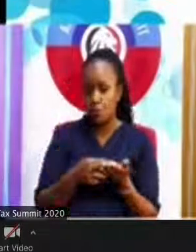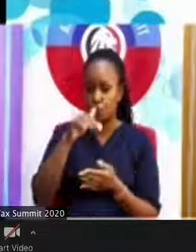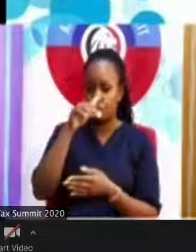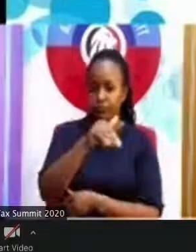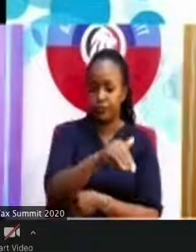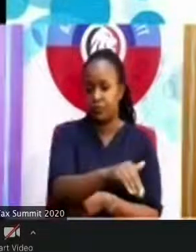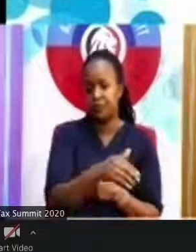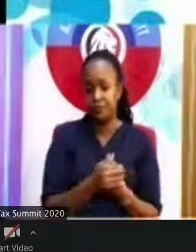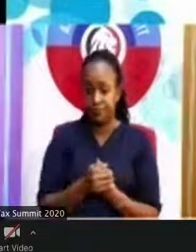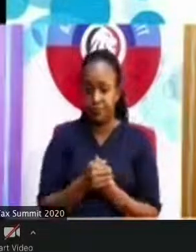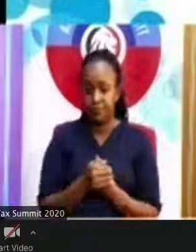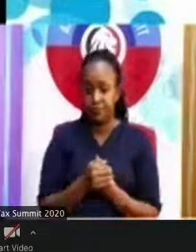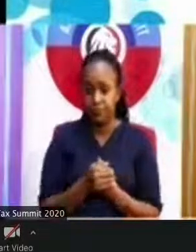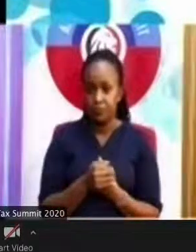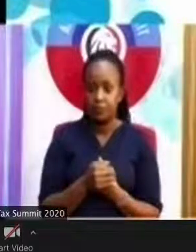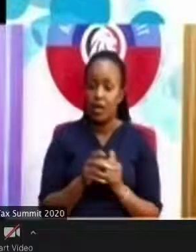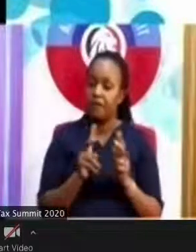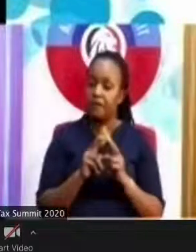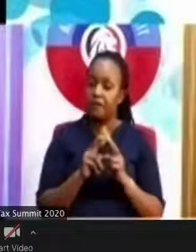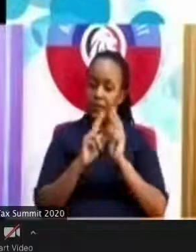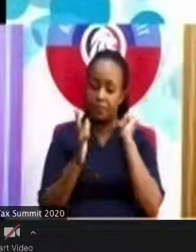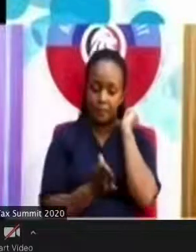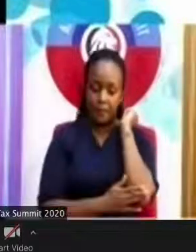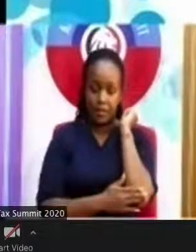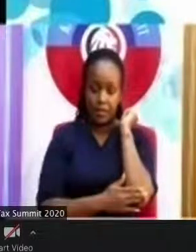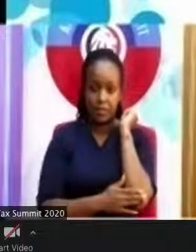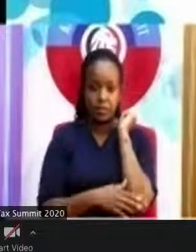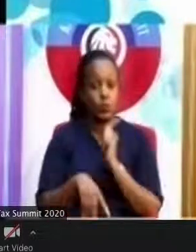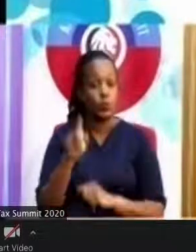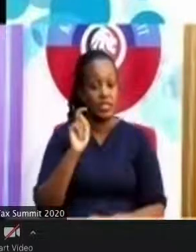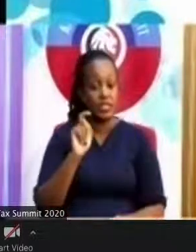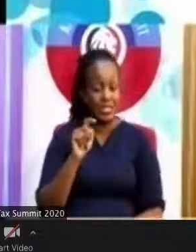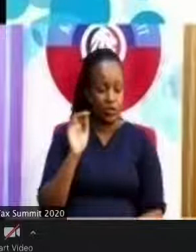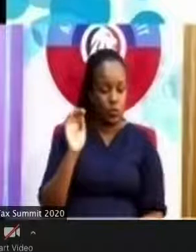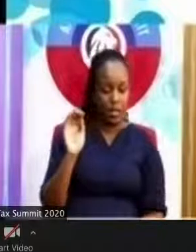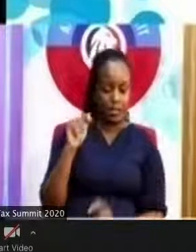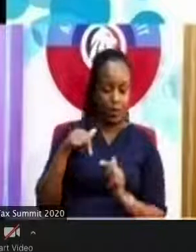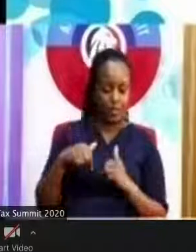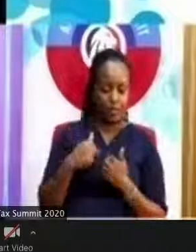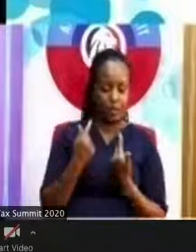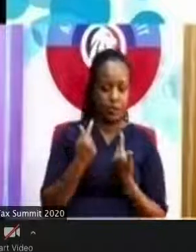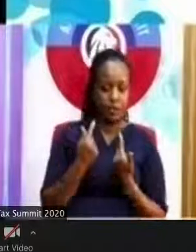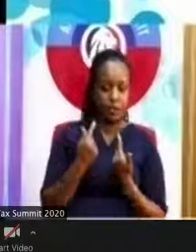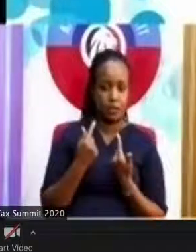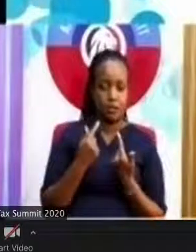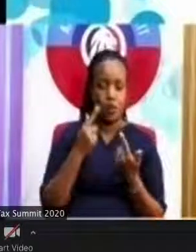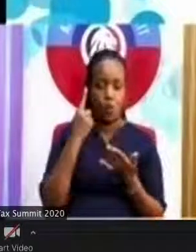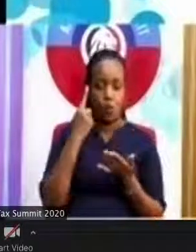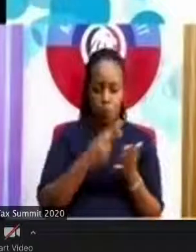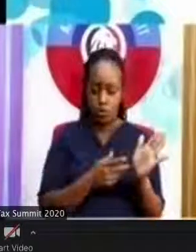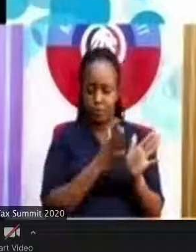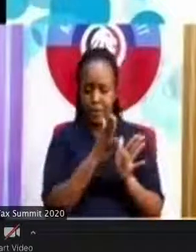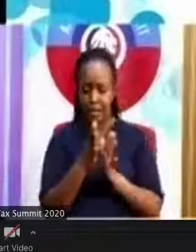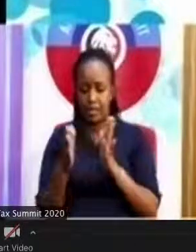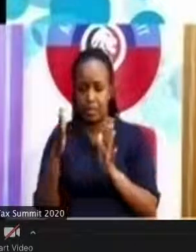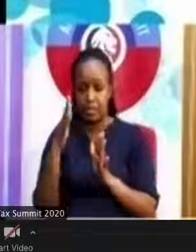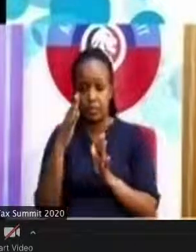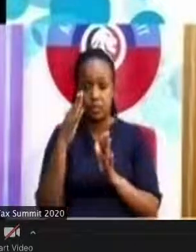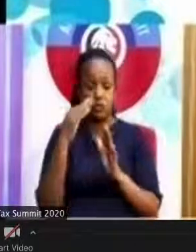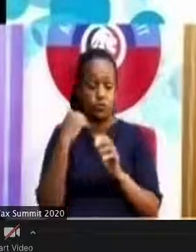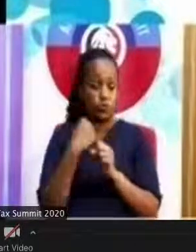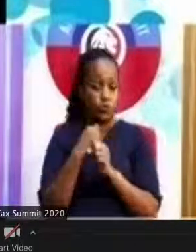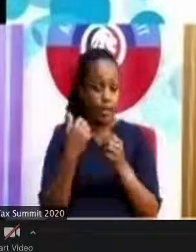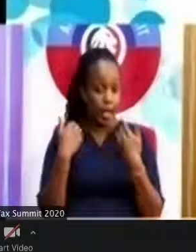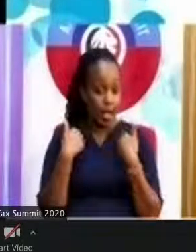badly, we needed to ask ourselves what measures we would put in place to be able to raise